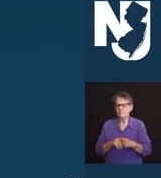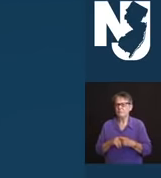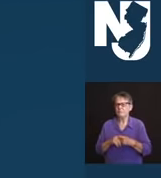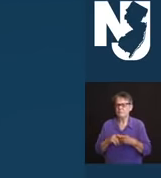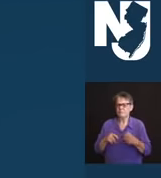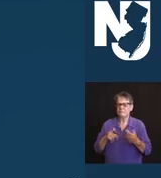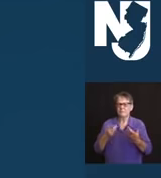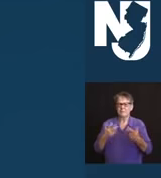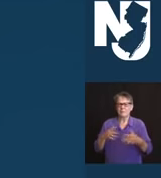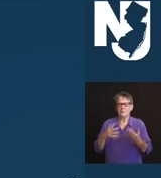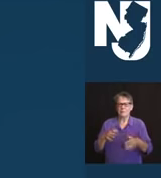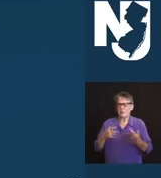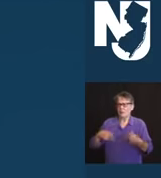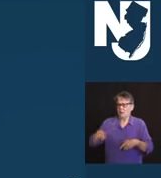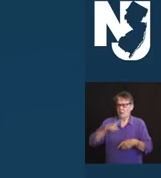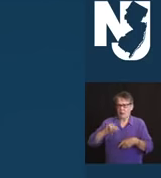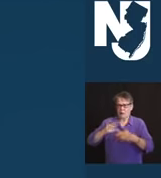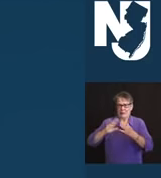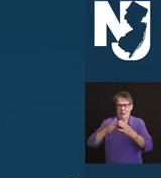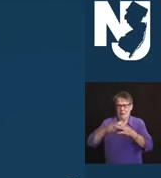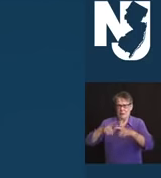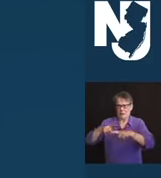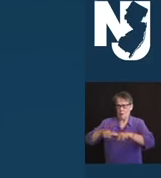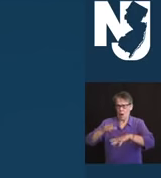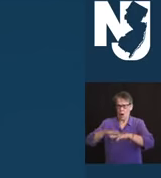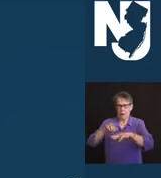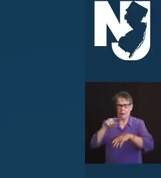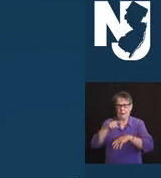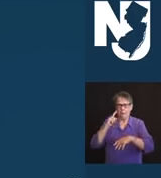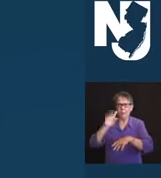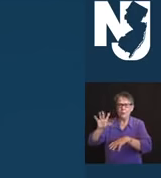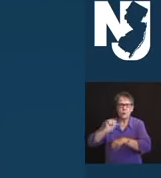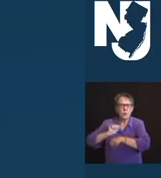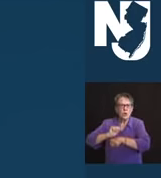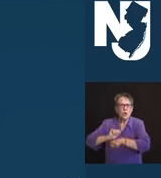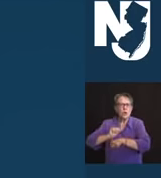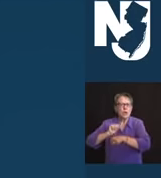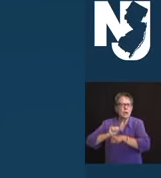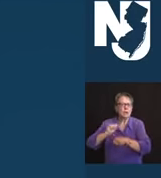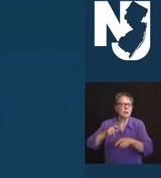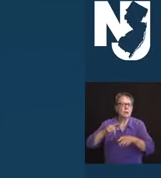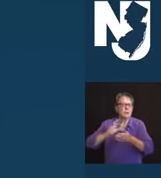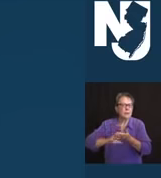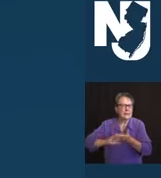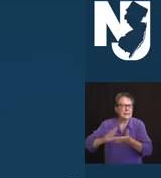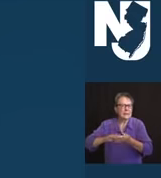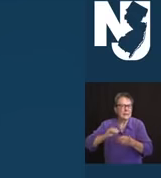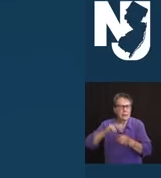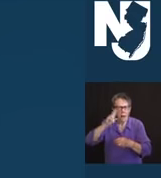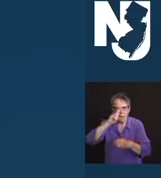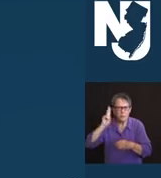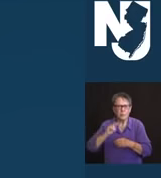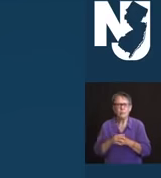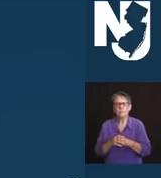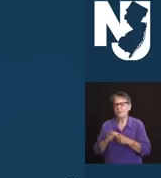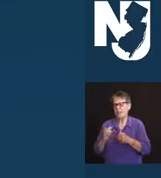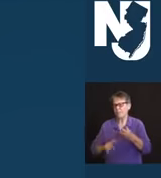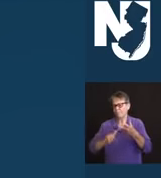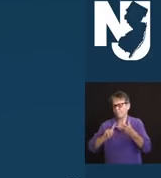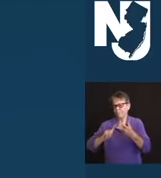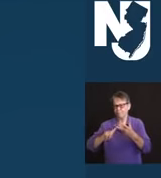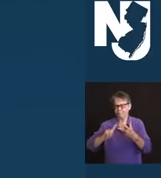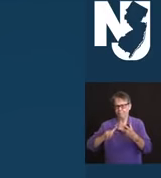May God bless you, Al, and watch over you and your family. And finally today, we head to Dumont in Bergen